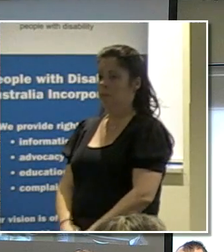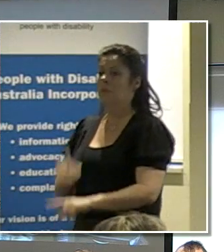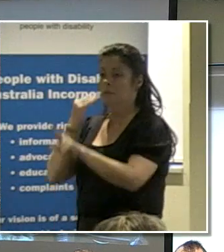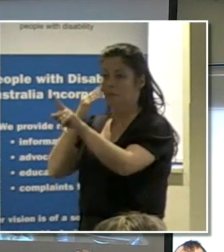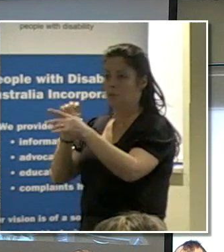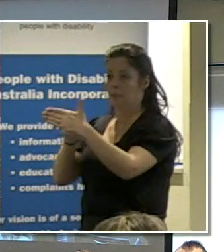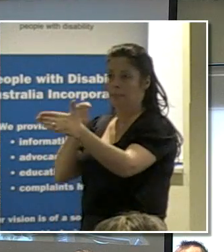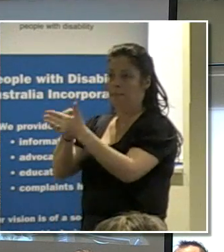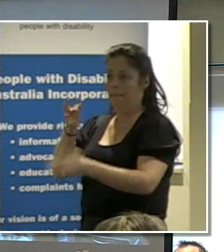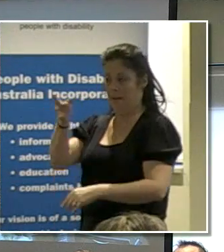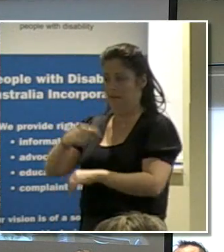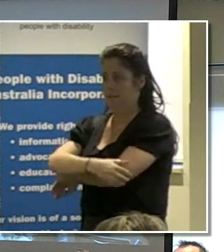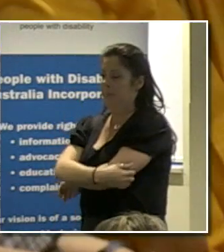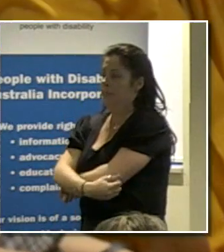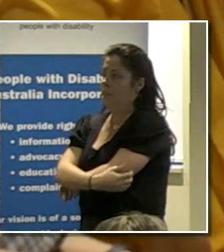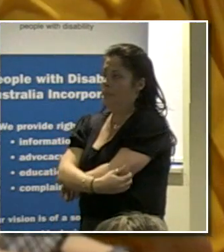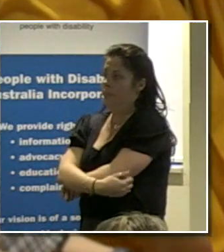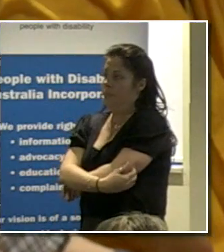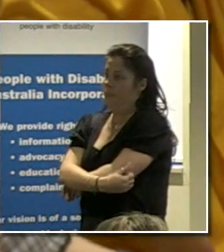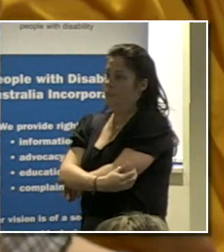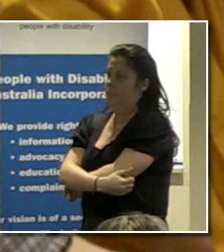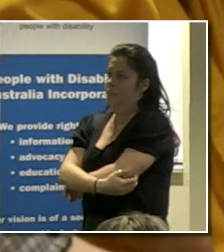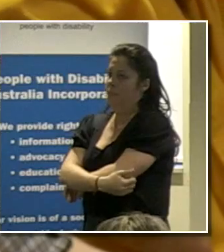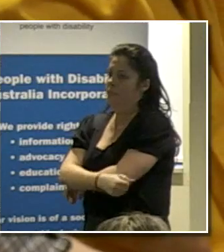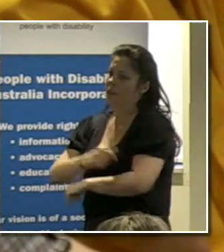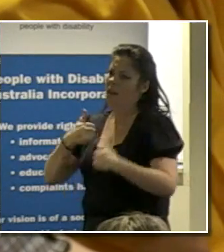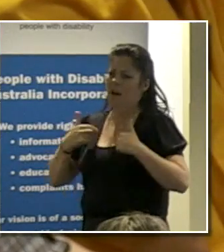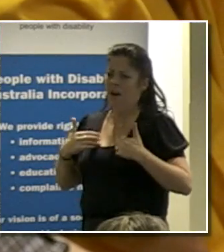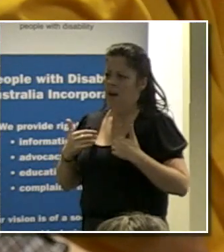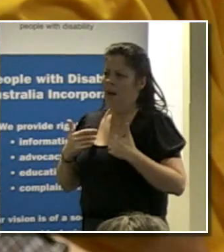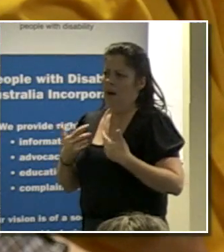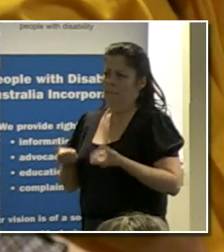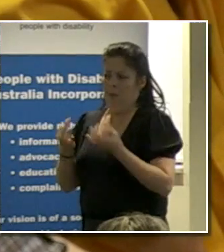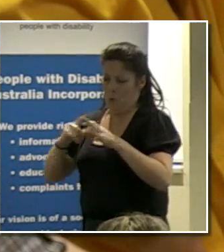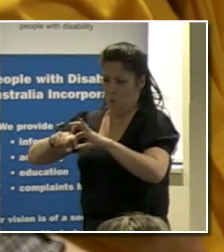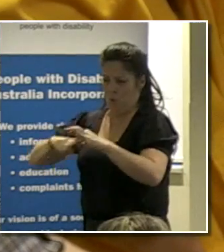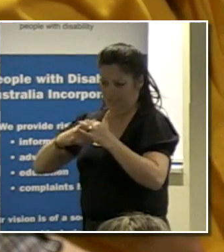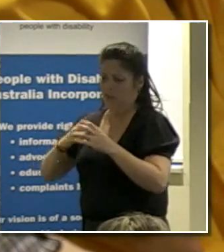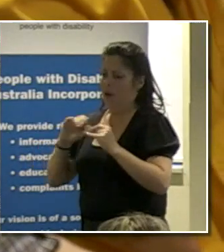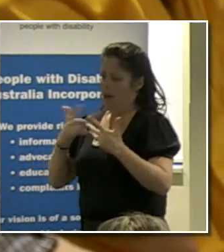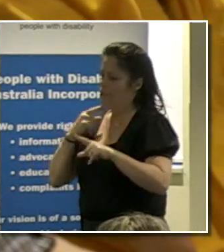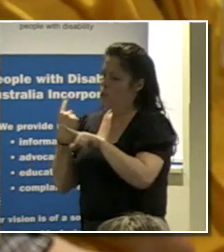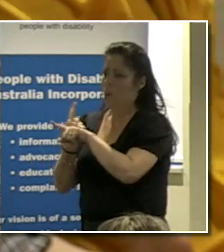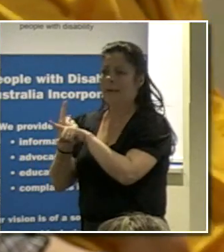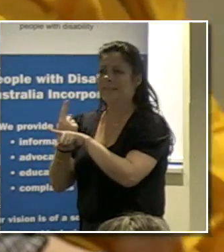Hello. Joan Hume here. I don't have a question. I have more a comment